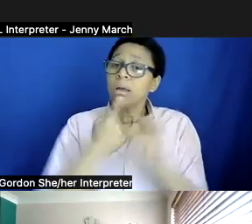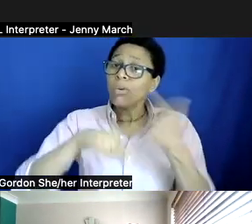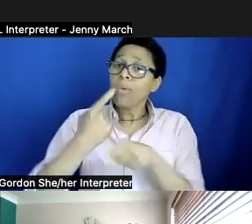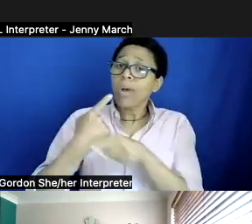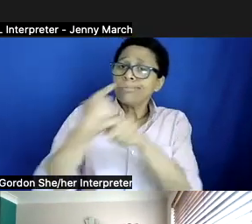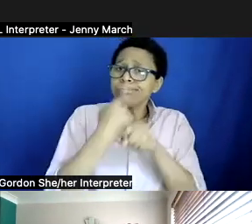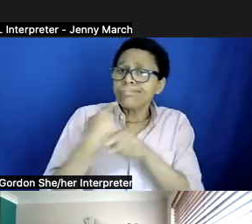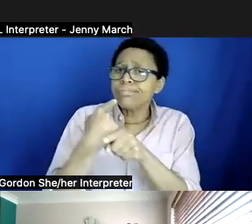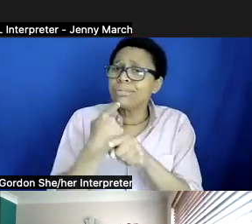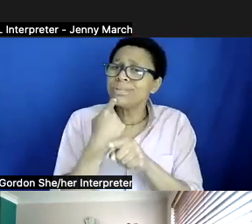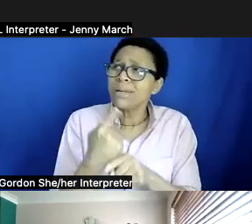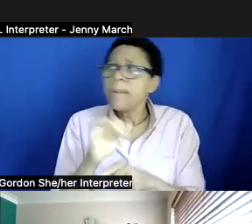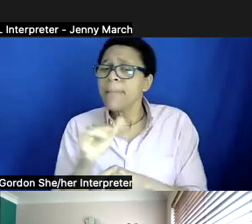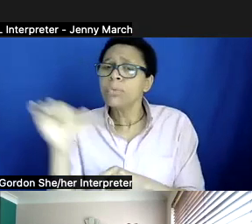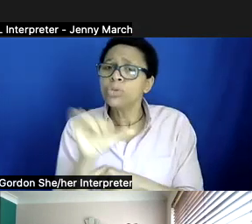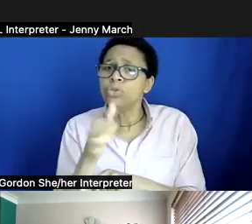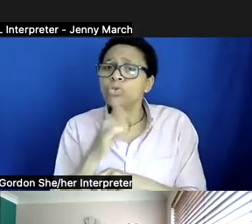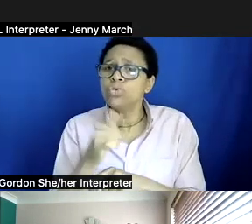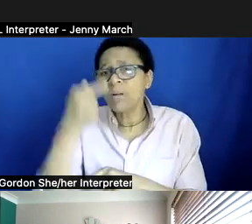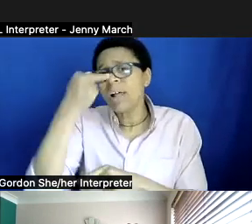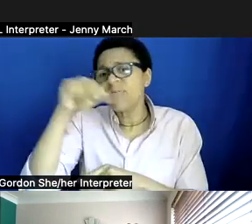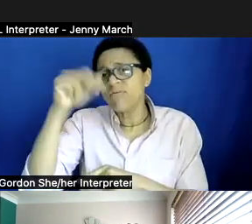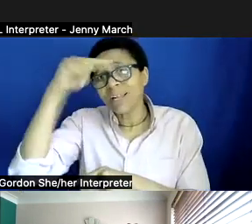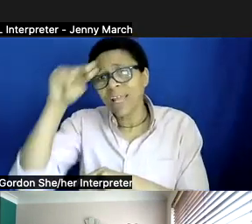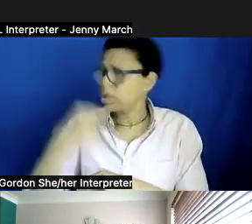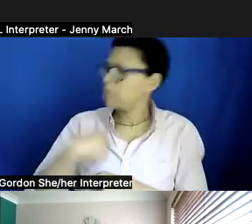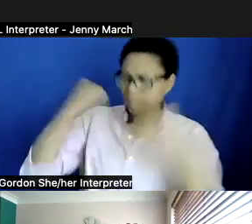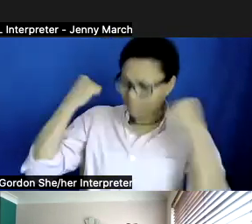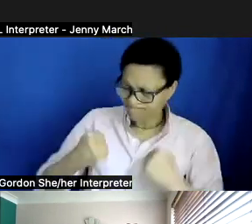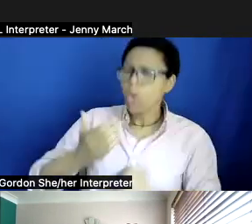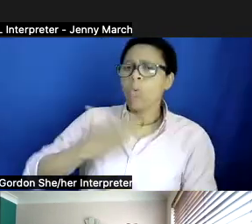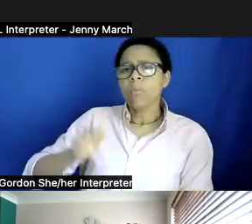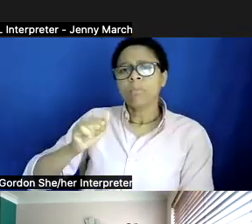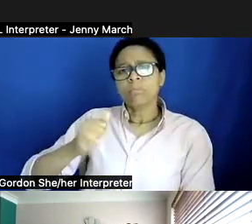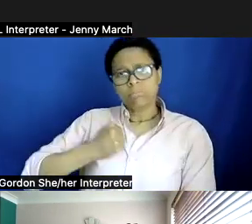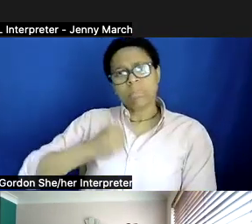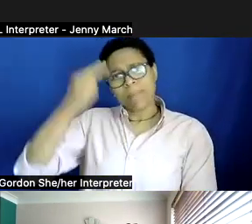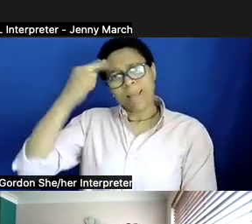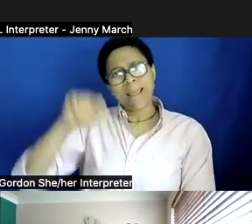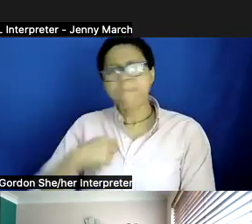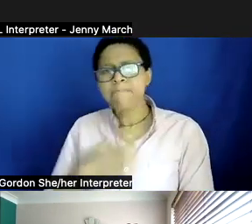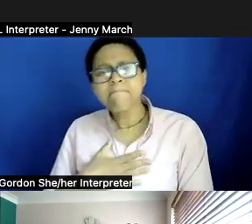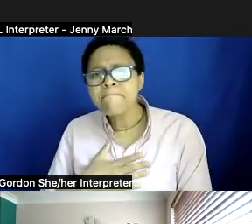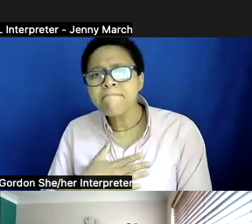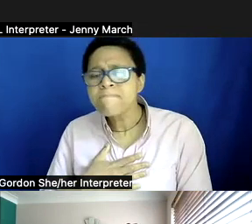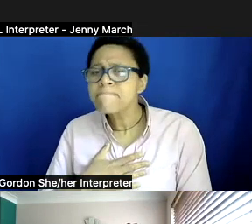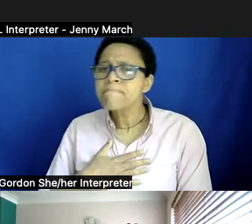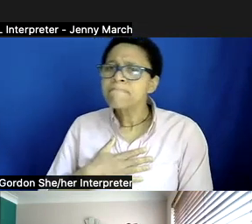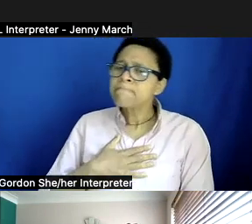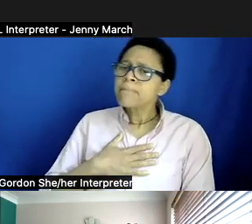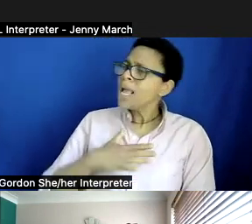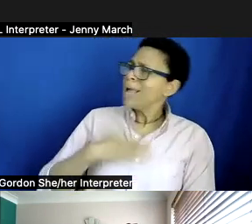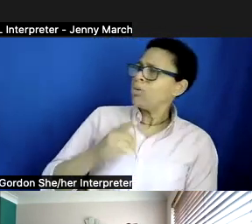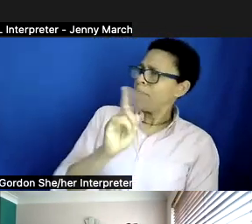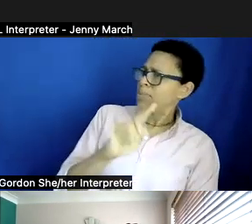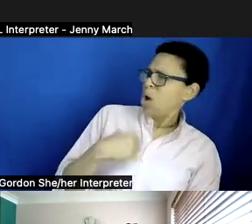have like pseudonyms, and I was like really adamant that I wanted my name because I didn't want the kind of shame, like often you're anonymized like through